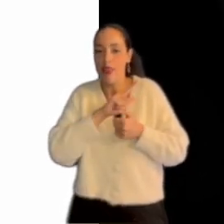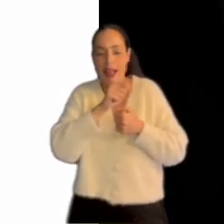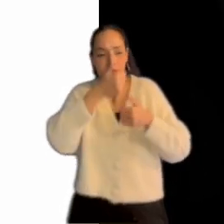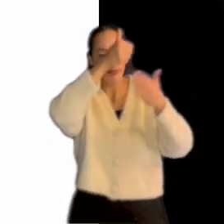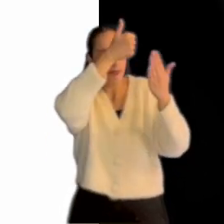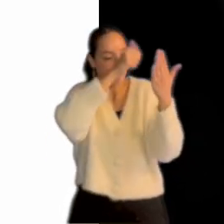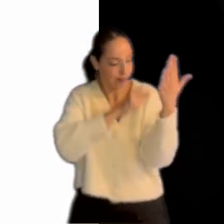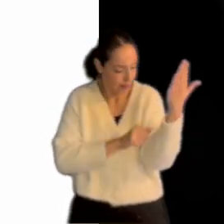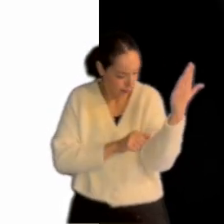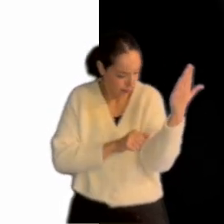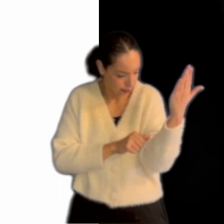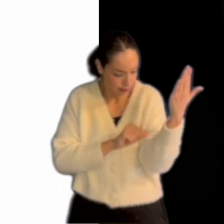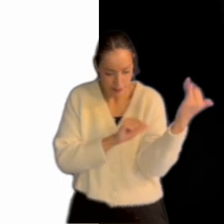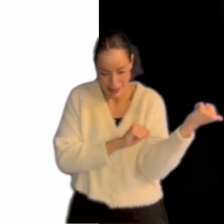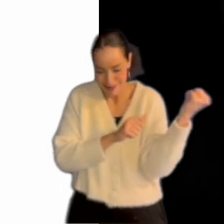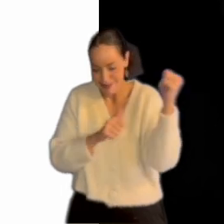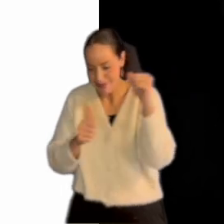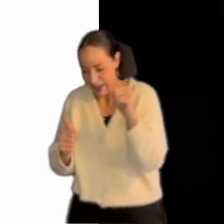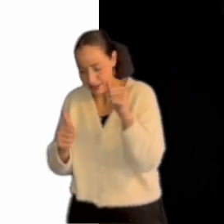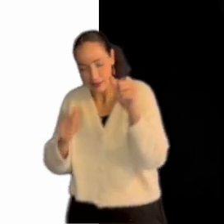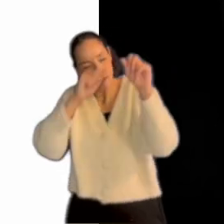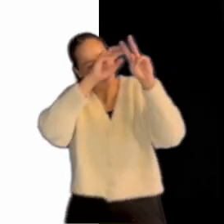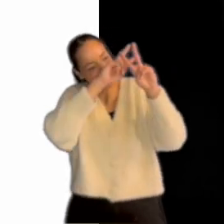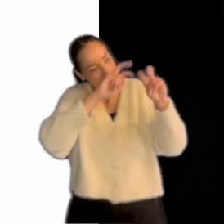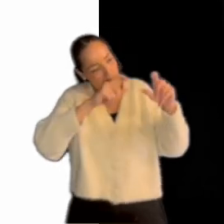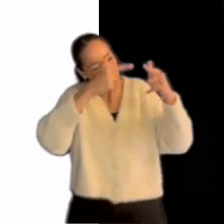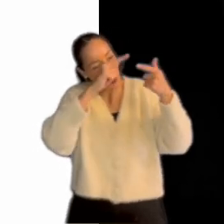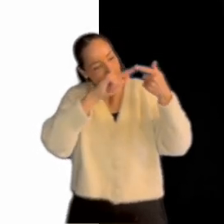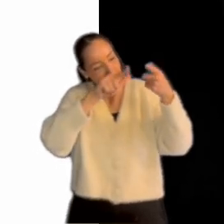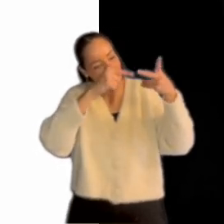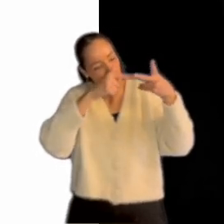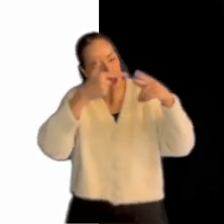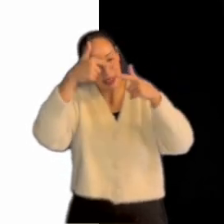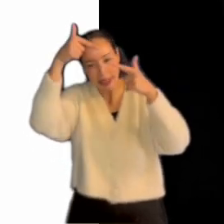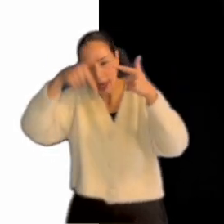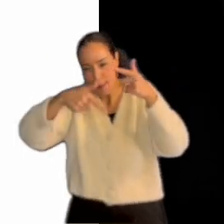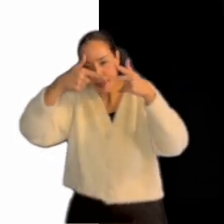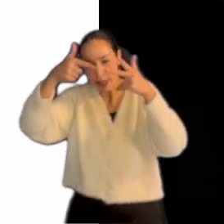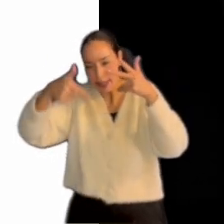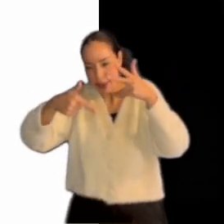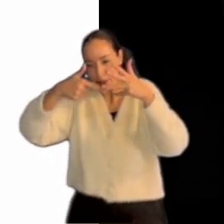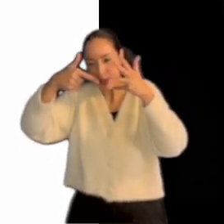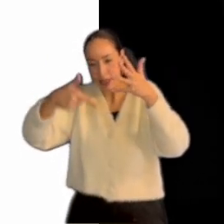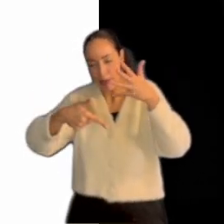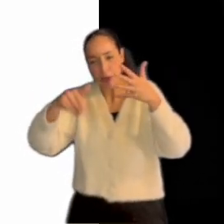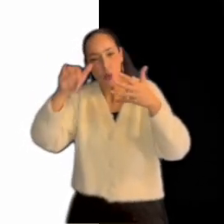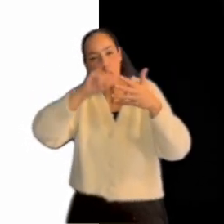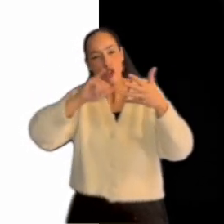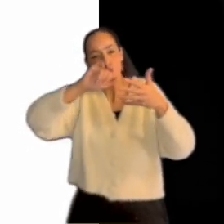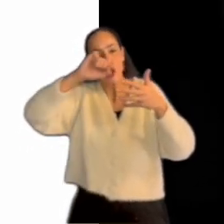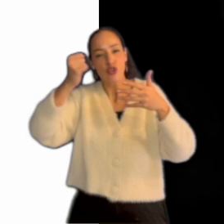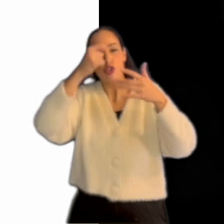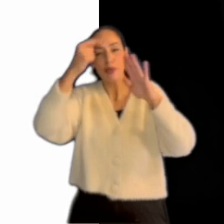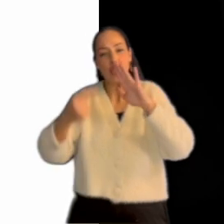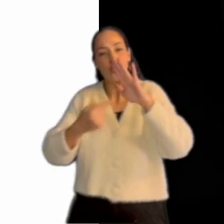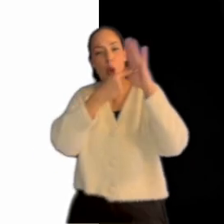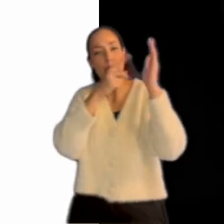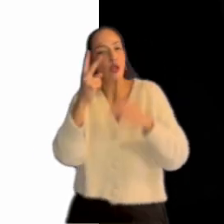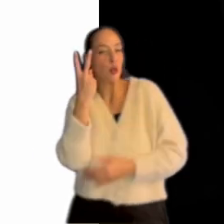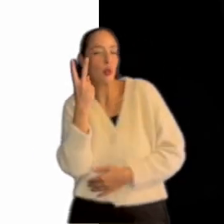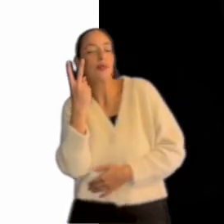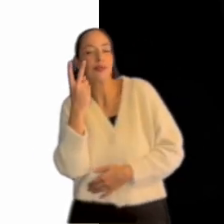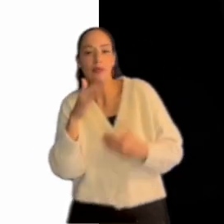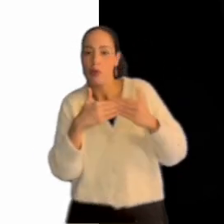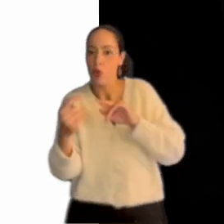one of those two positions at the very centre. This is more challenging than it sounds, and whilst most of us have a vague idea of what we value, this